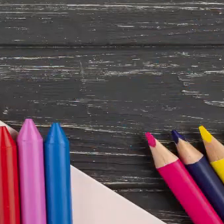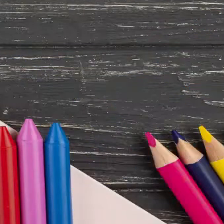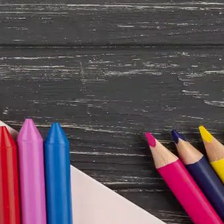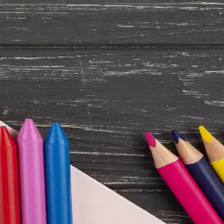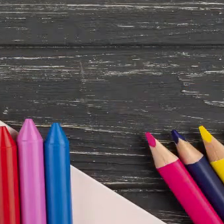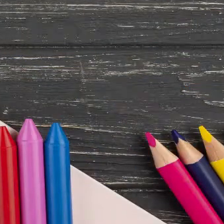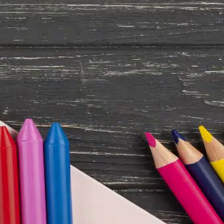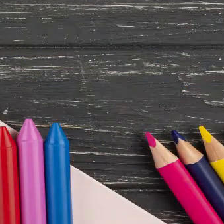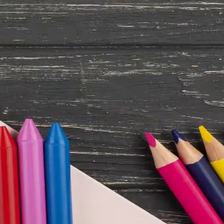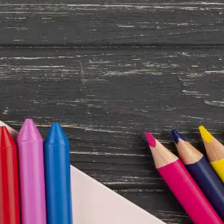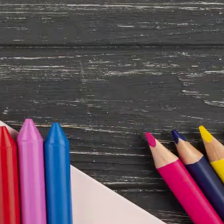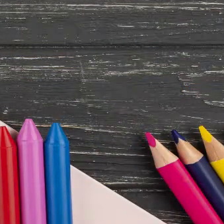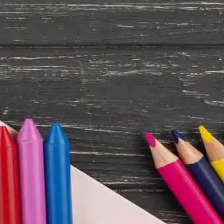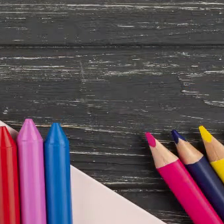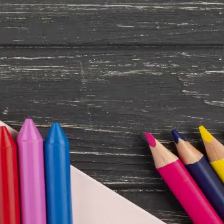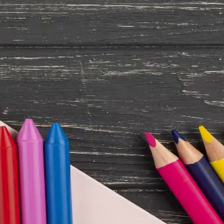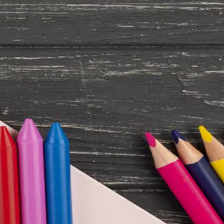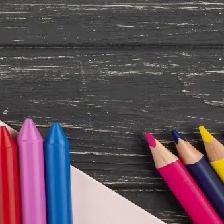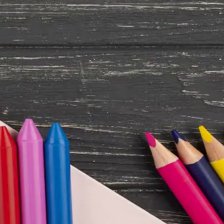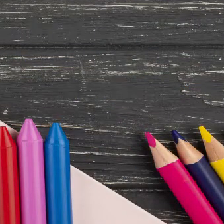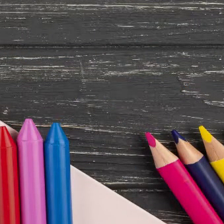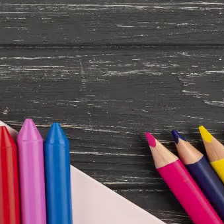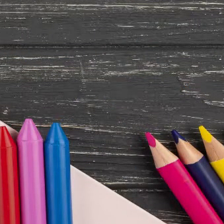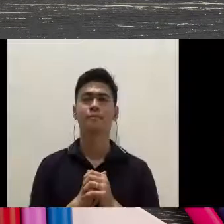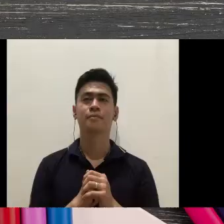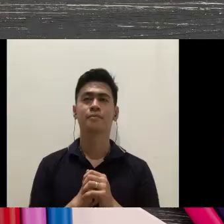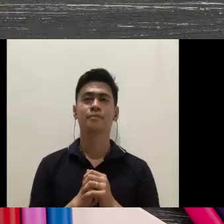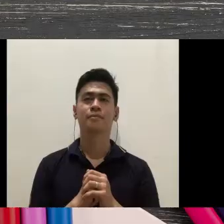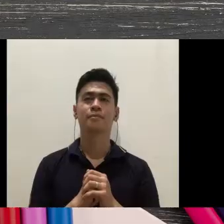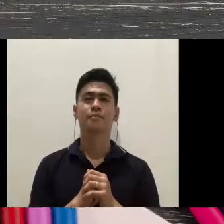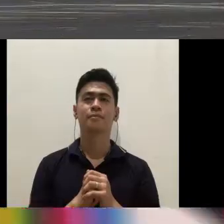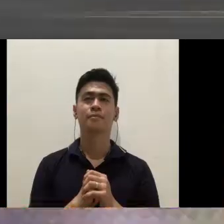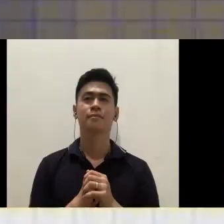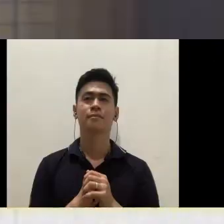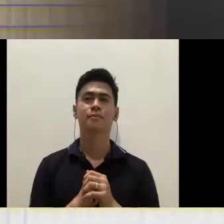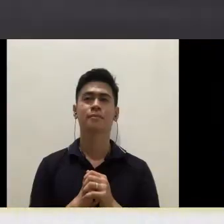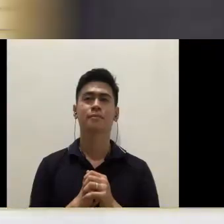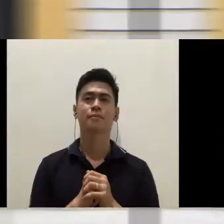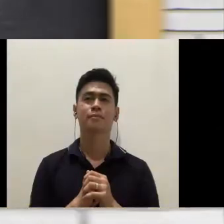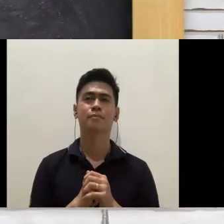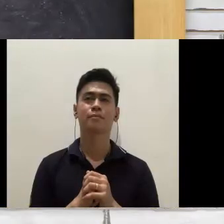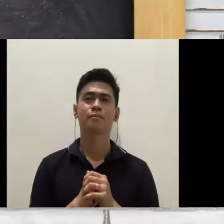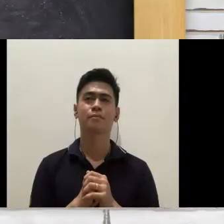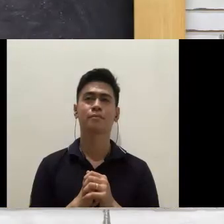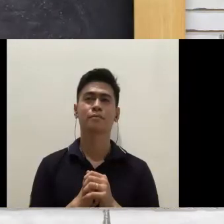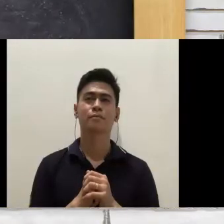Have your self-learning module and pen ready with you.